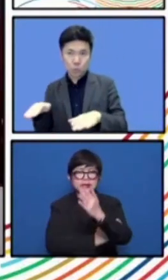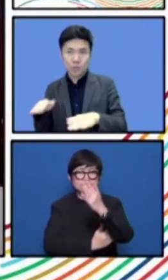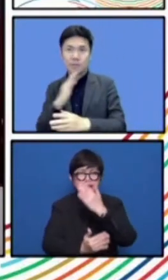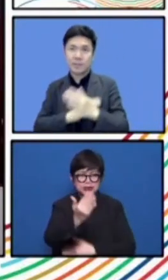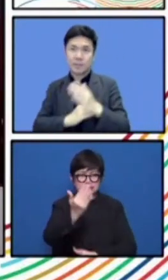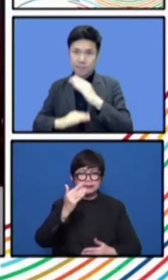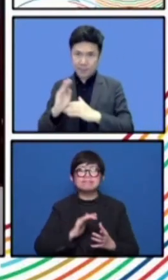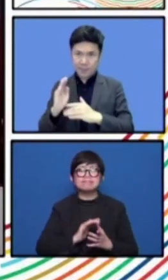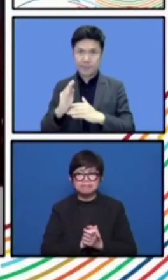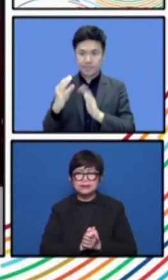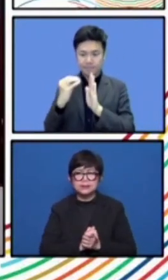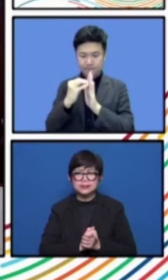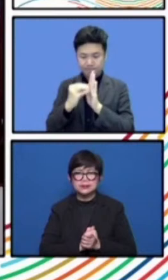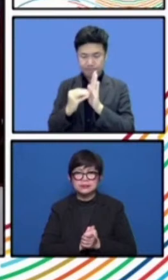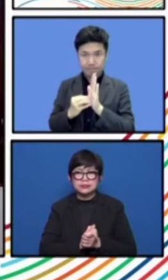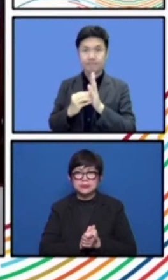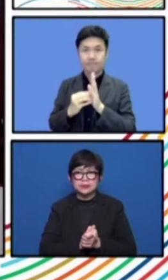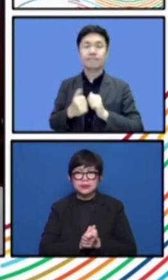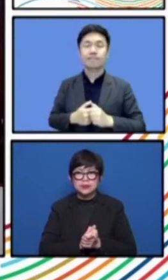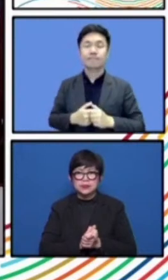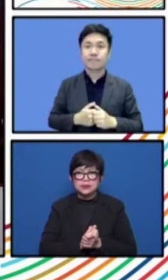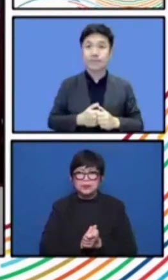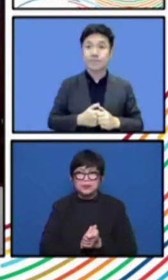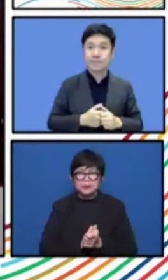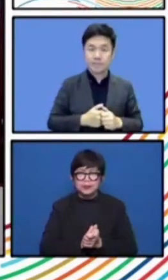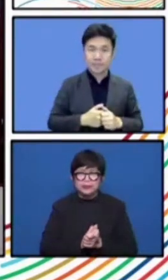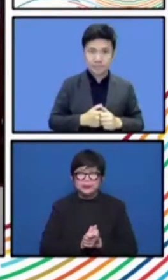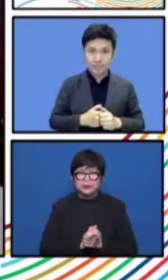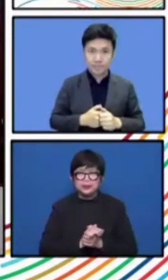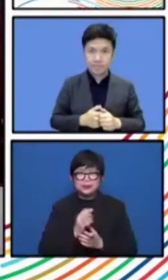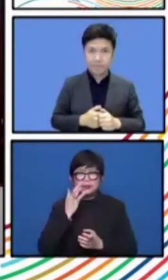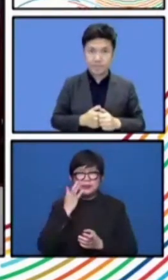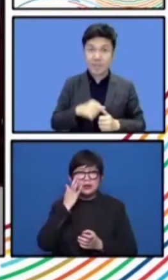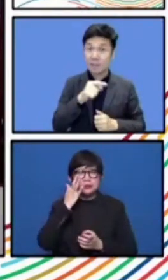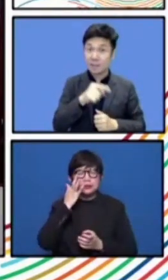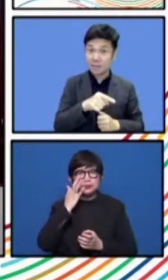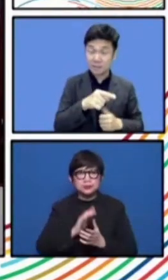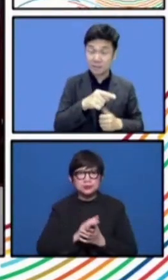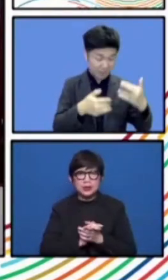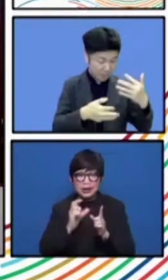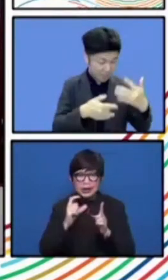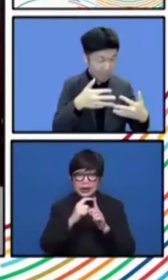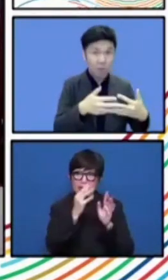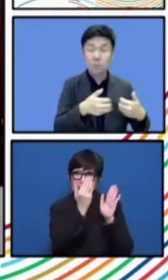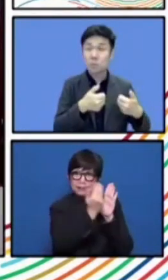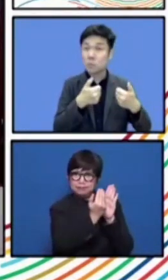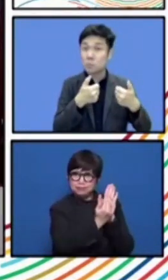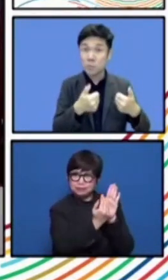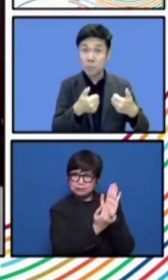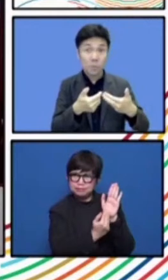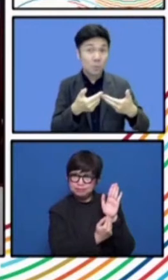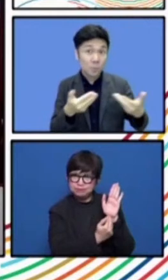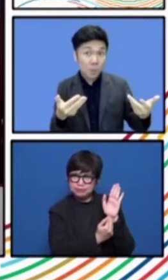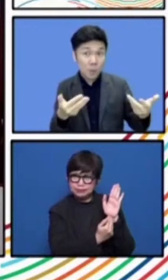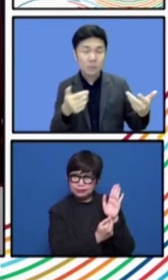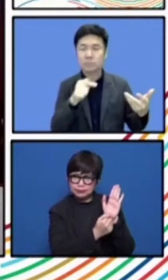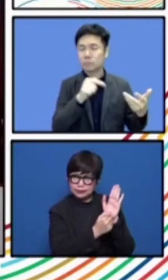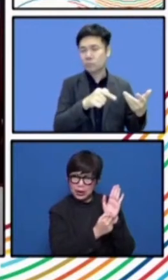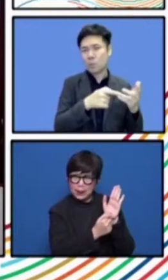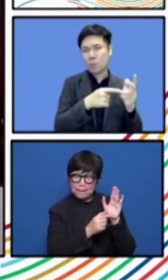thanks to the database more targeted service can be delivered by disabled